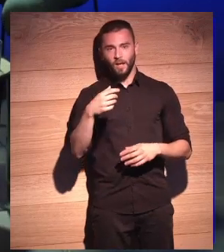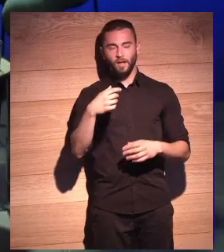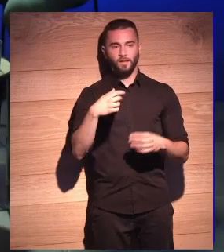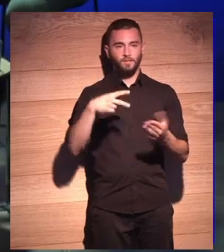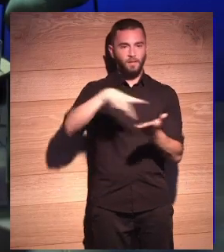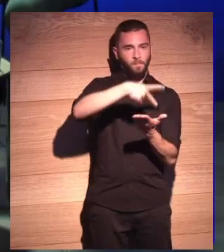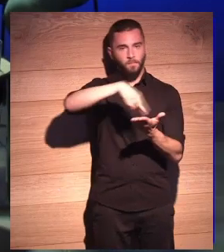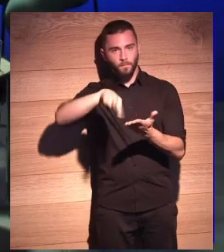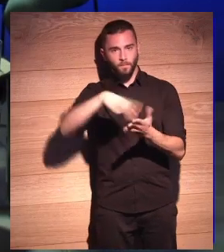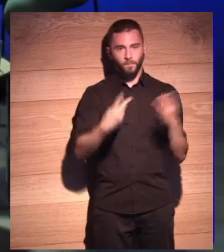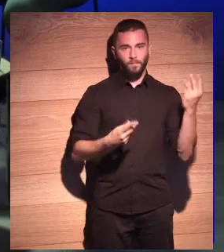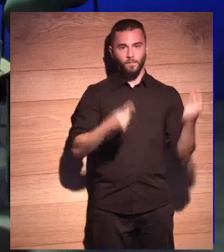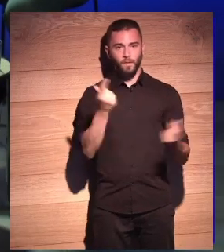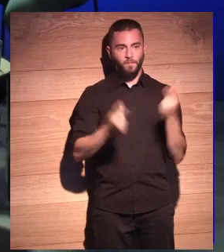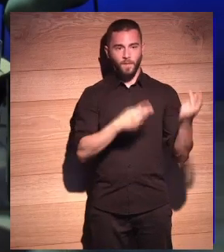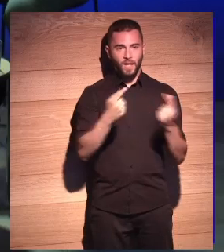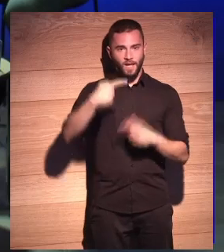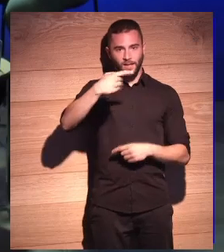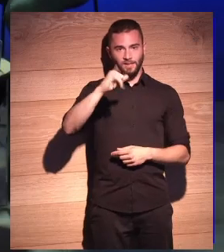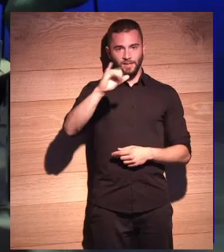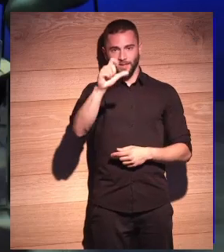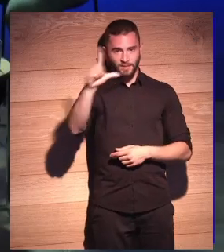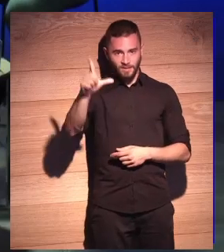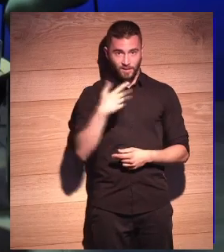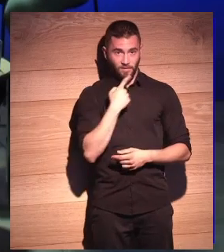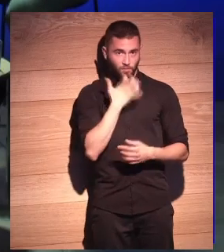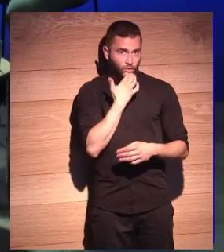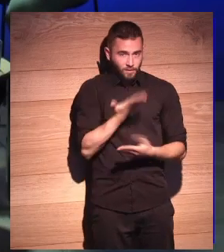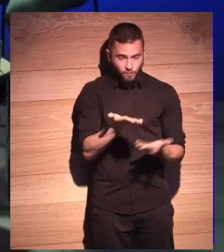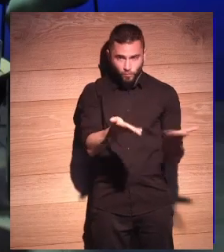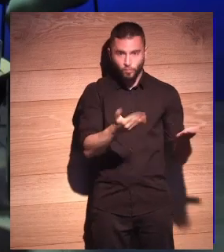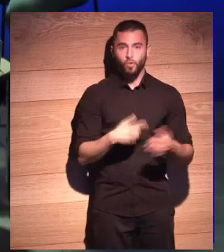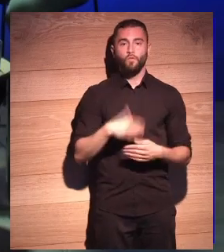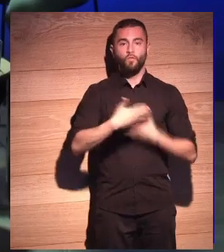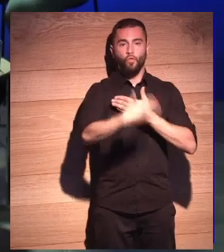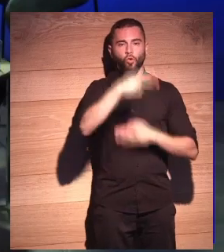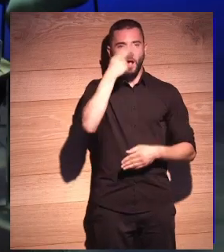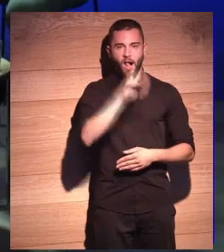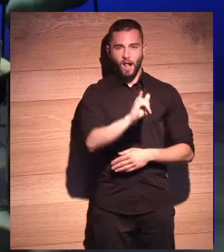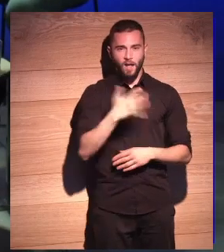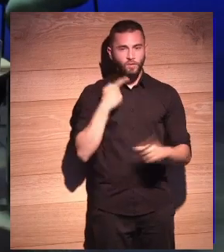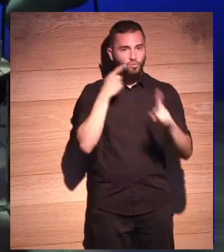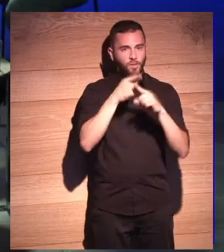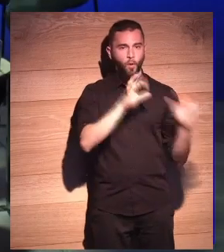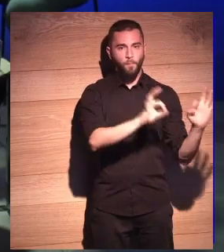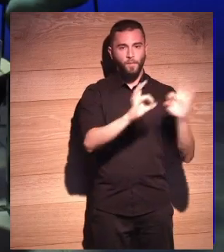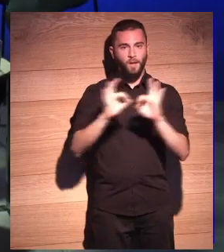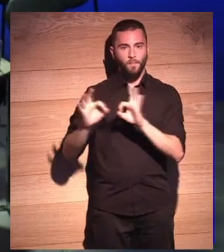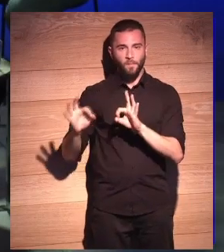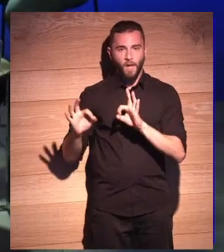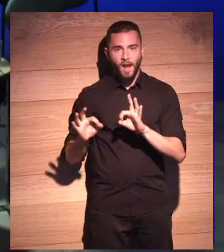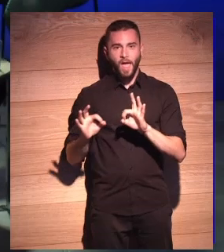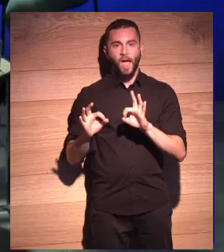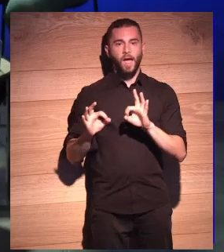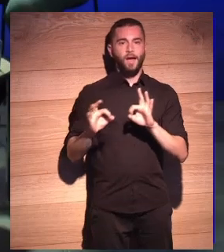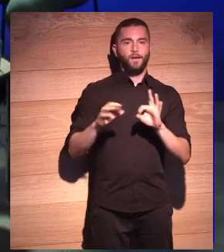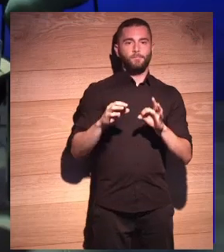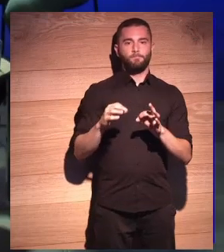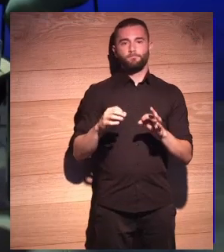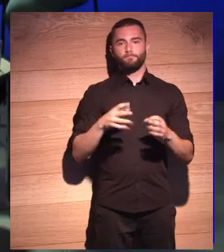to be able to learn ballet, as you were talking about the example of Giselle. And there's an important future there in order to